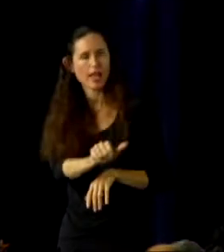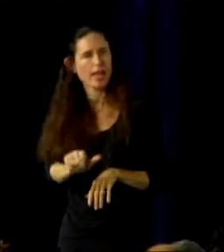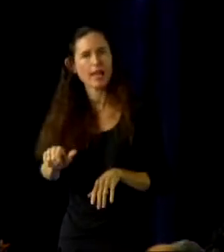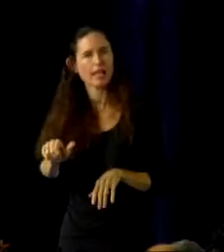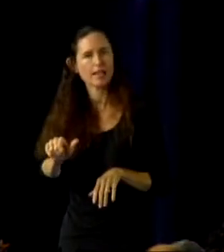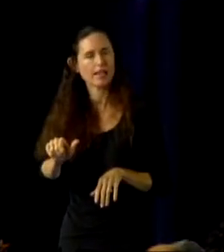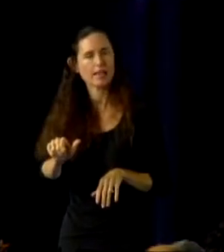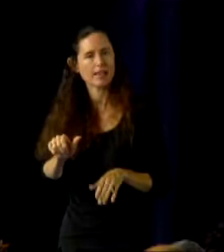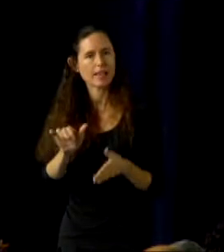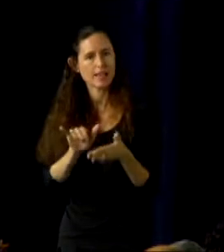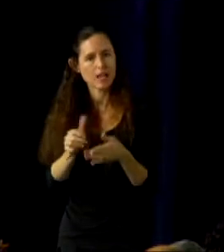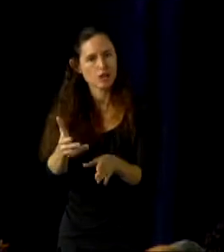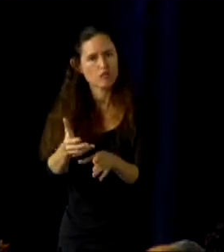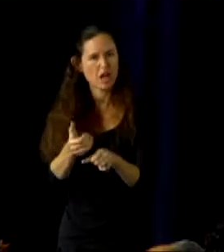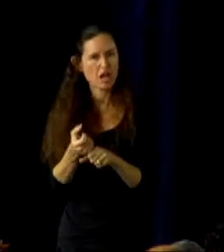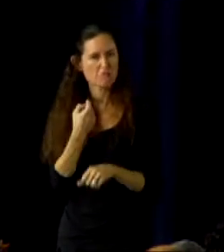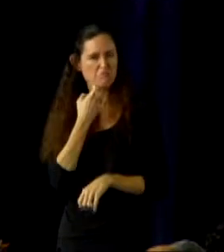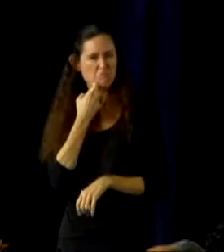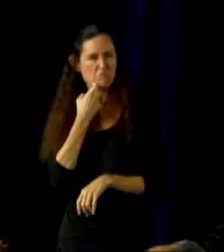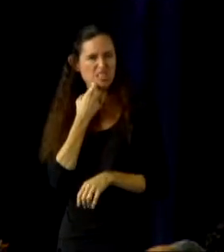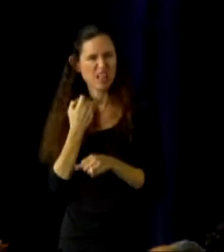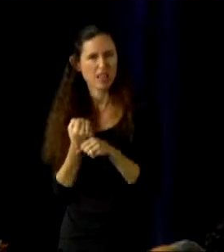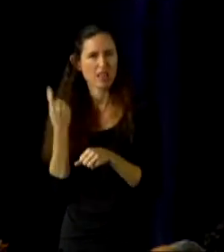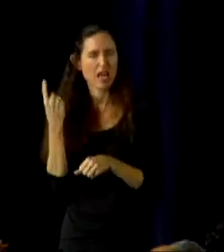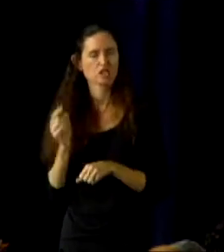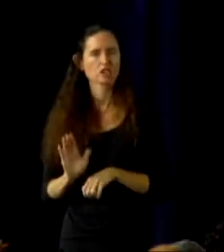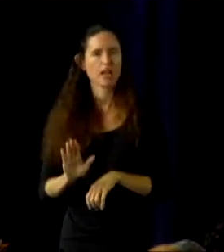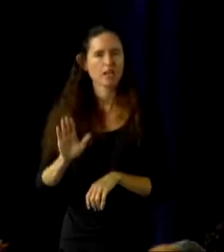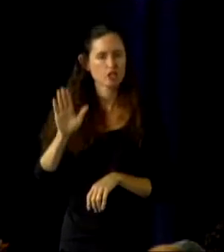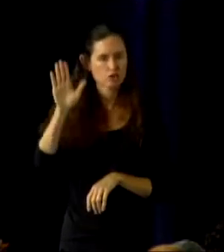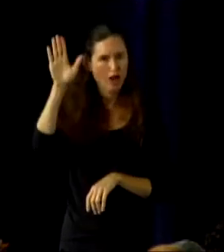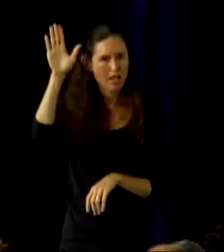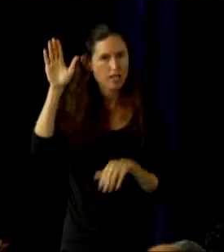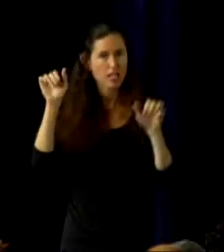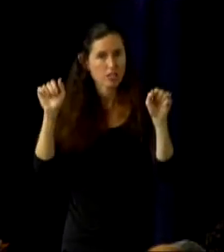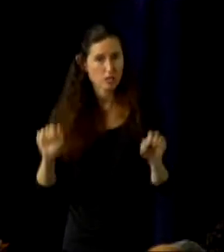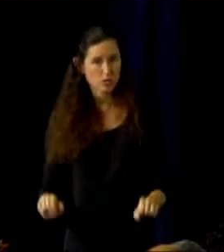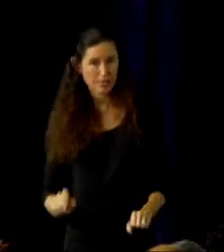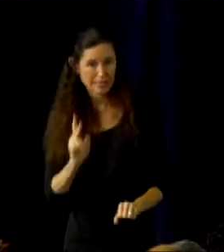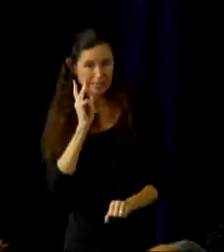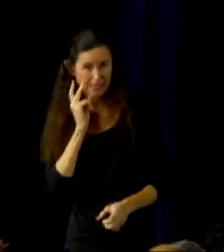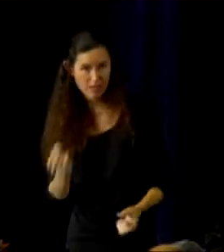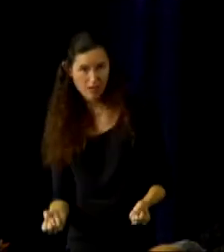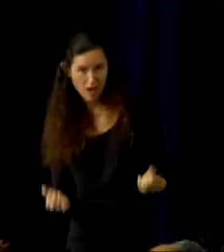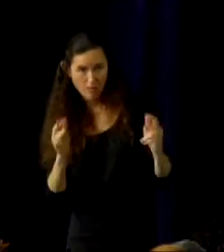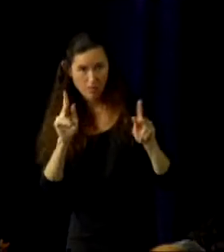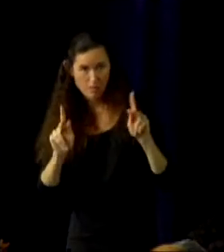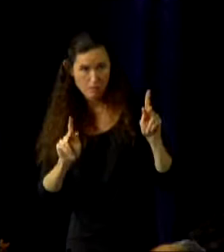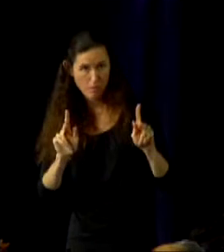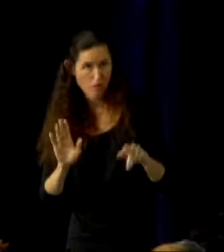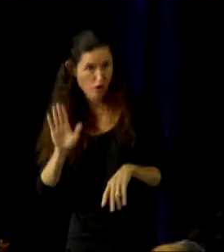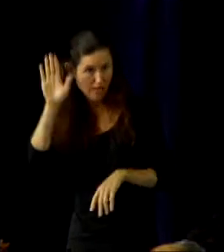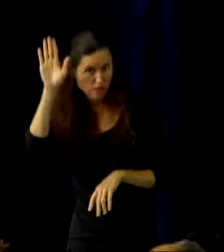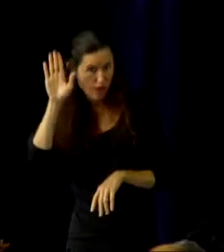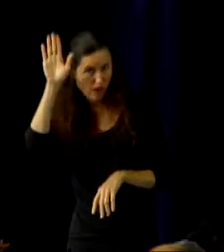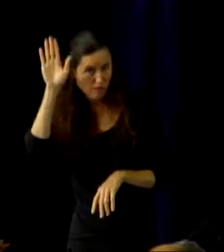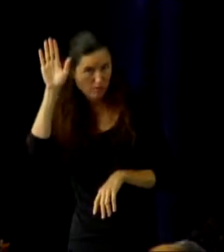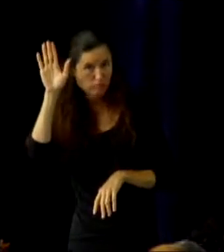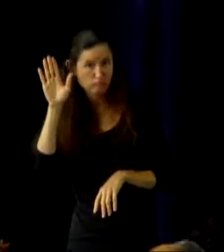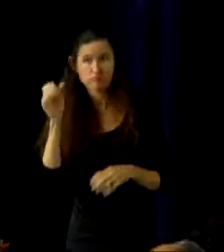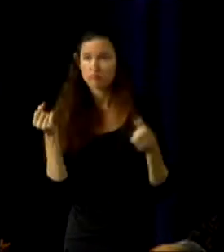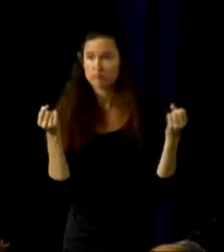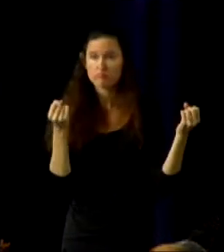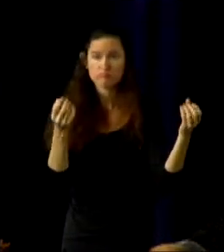has come about in the last year, would you just raise your hand so we can see how many folks we have? Quite a